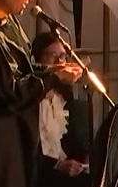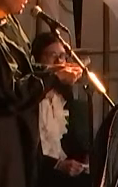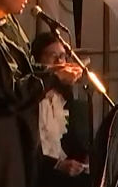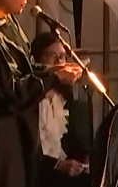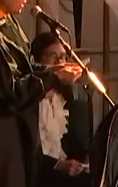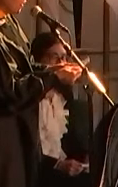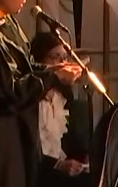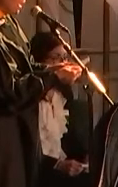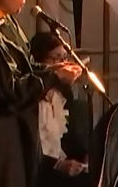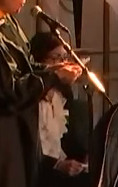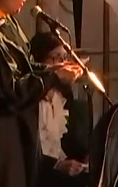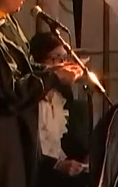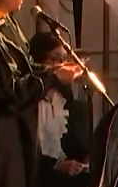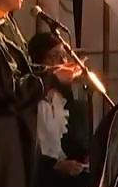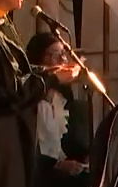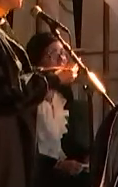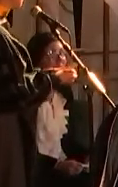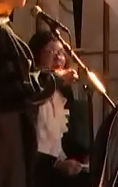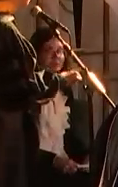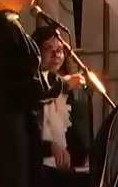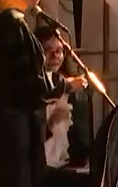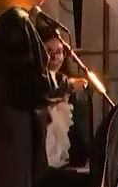Kaylee Elizabeth Amaral.